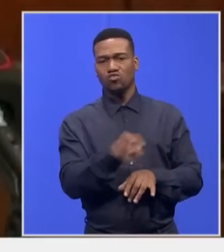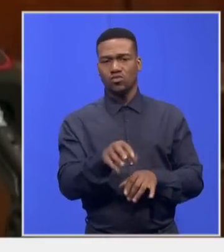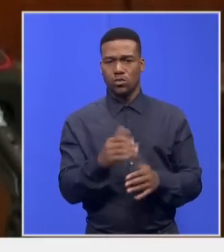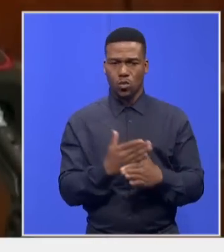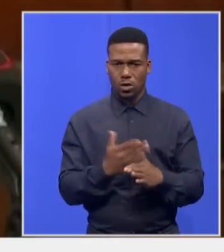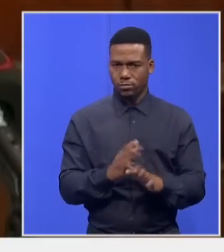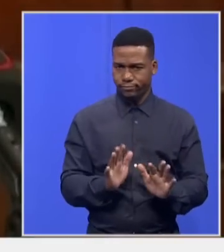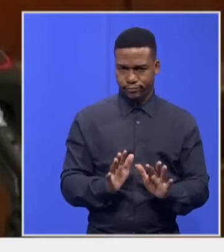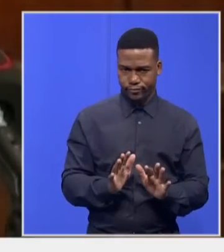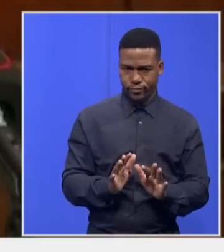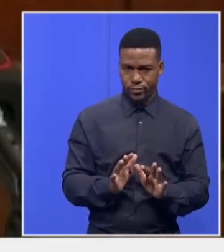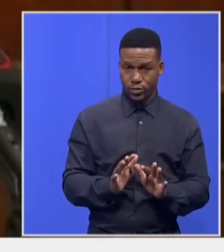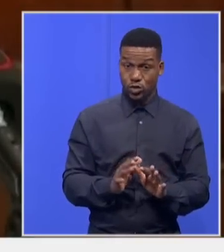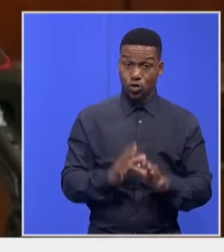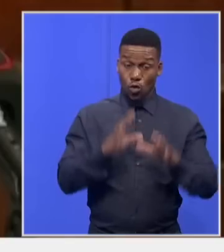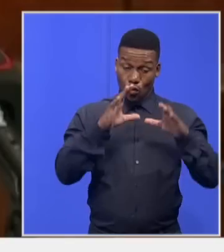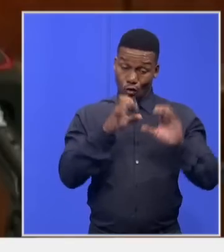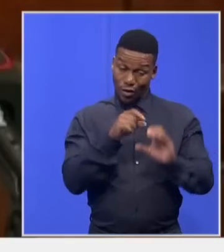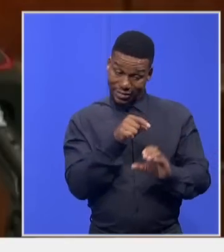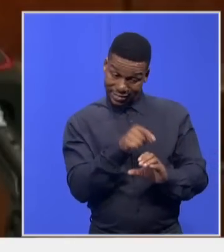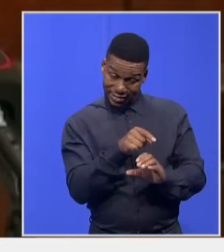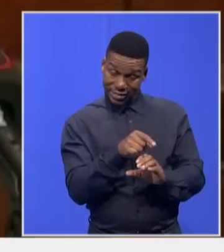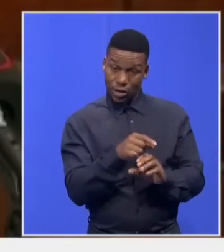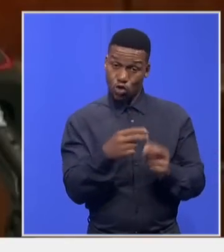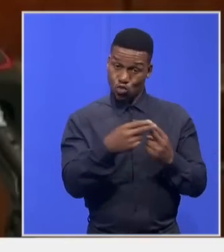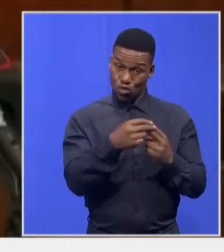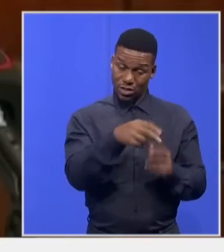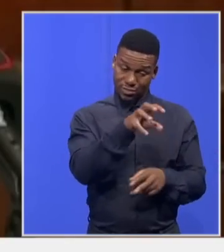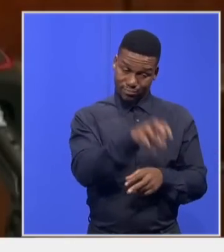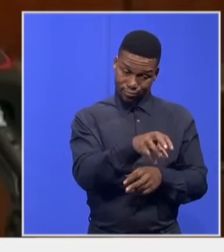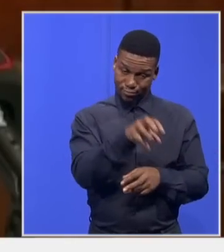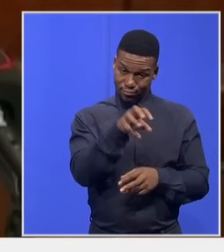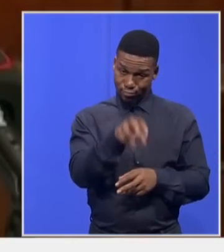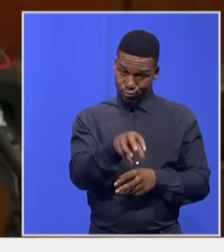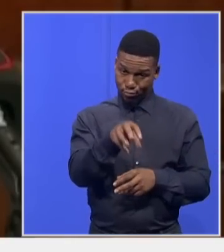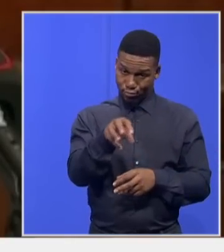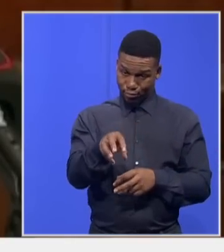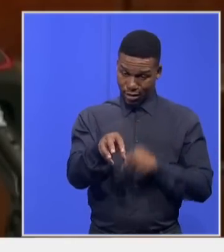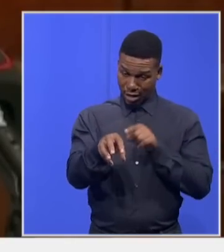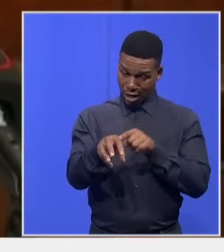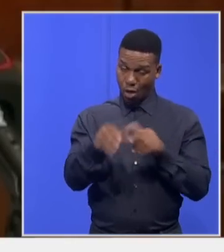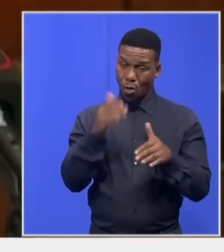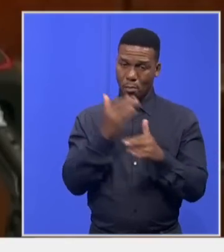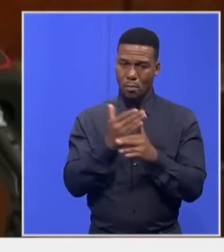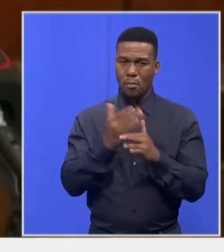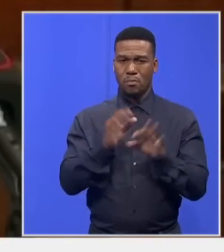units that have been commissioned, rather, that's the word to use, is at